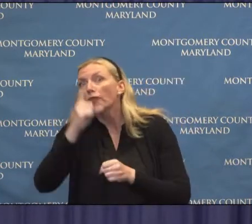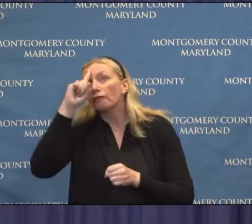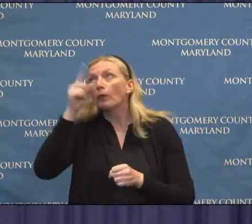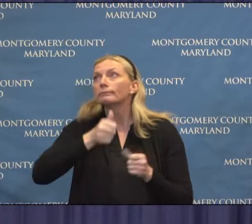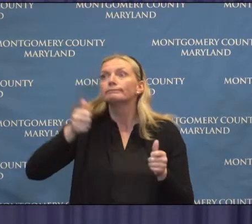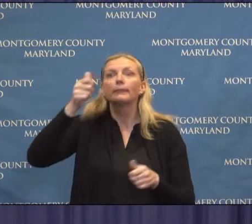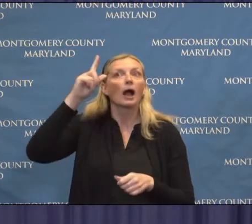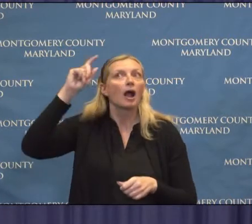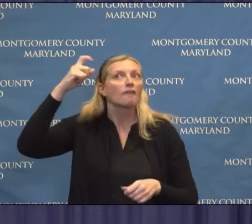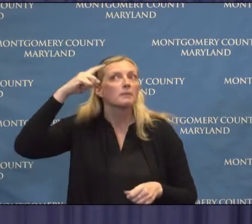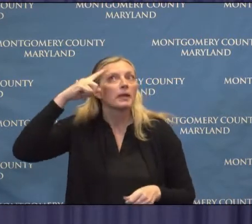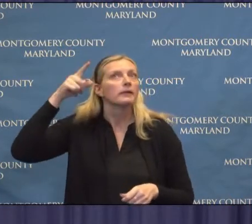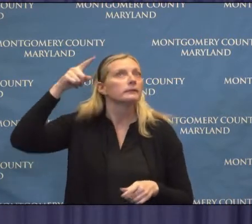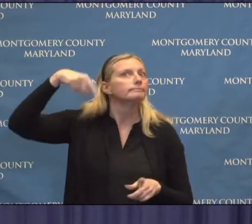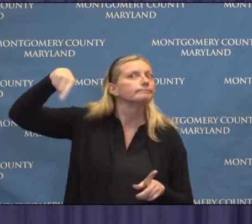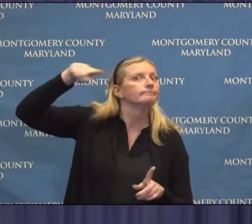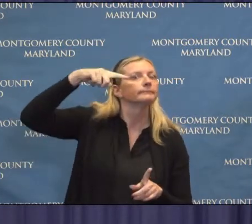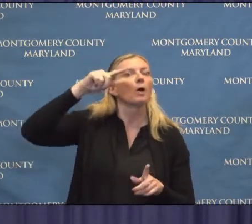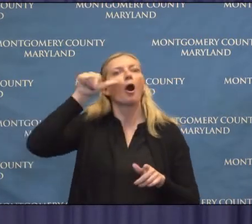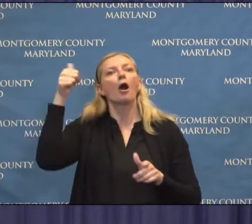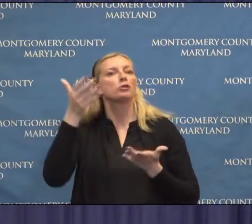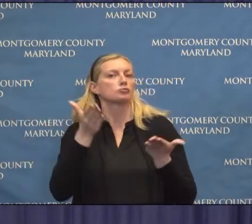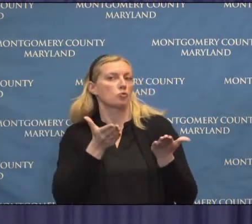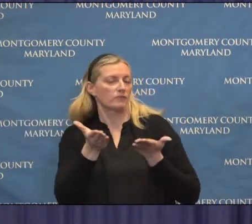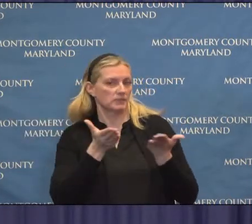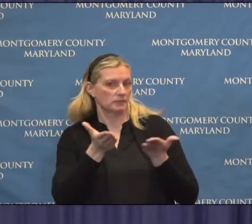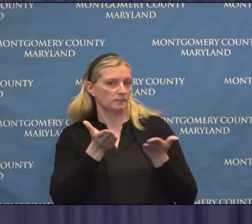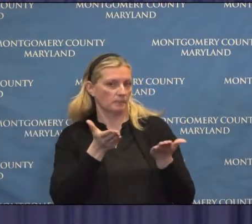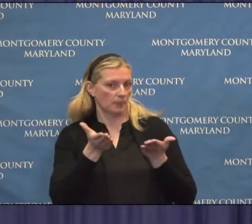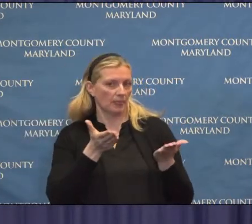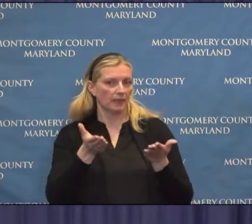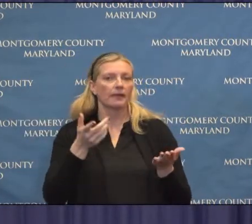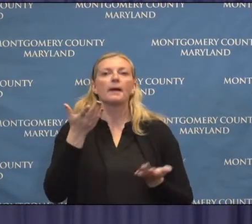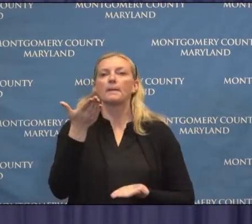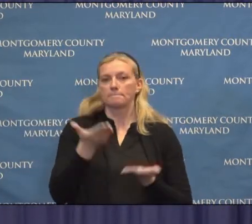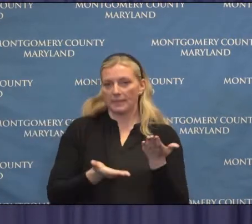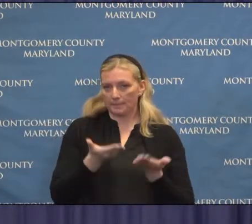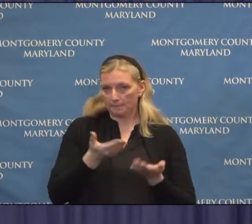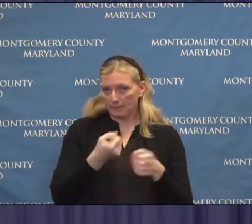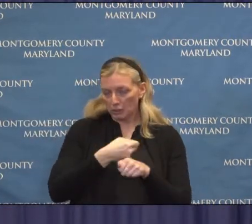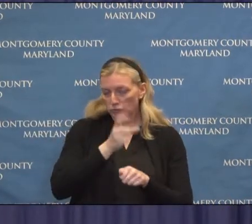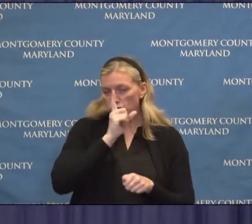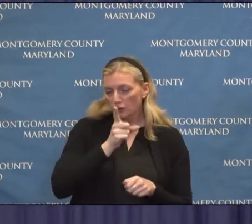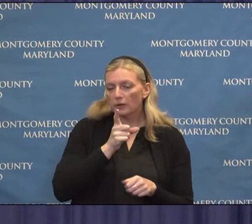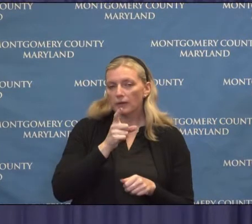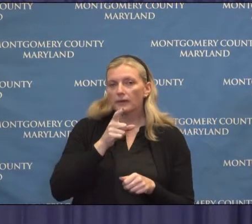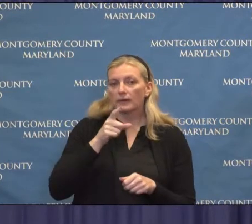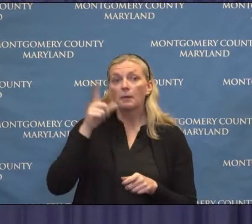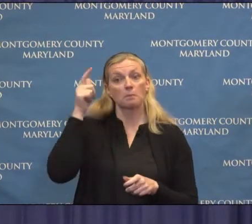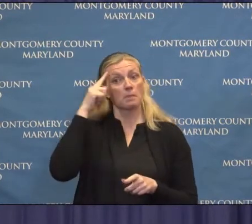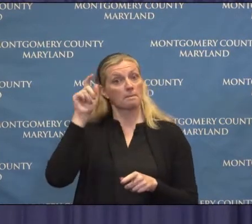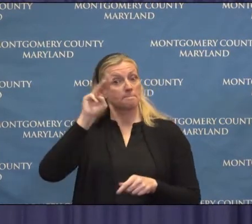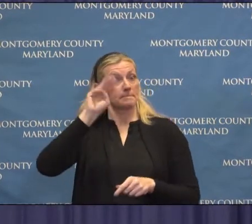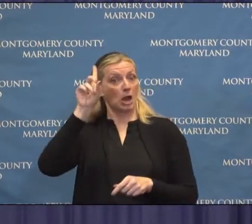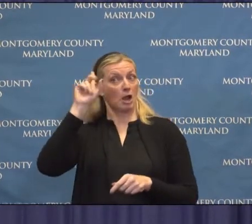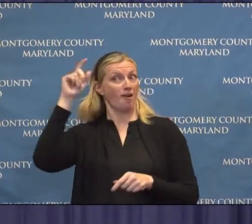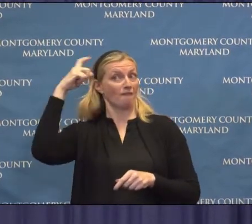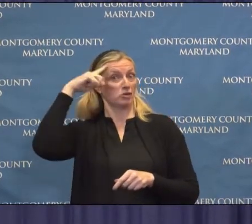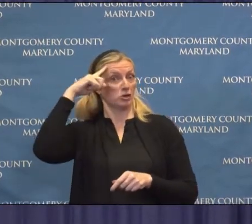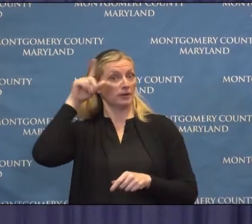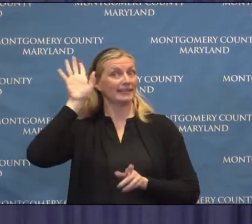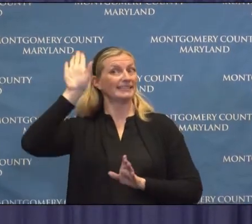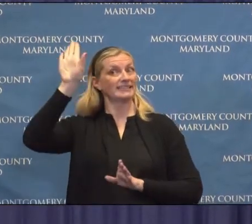essential services that the governor has noted in his order, we do suggest